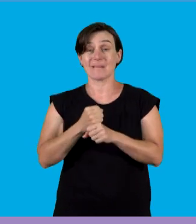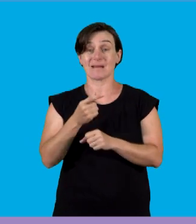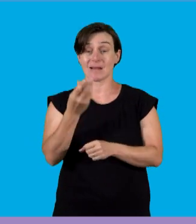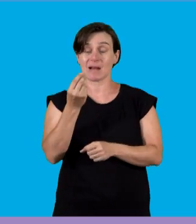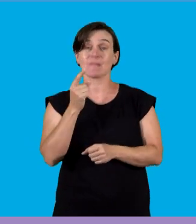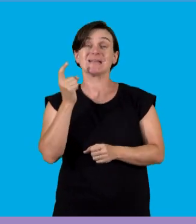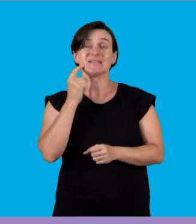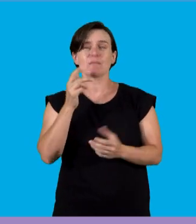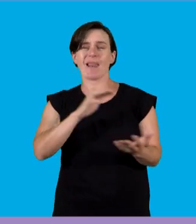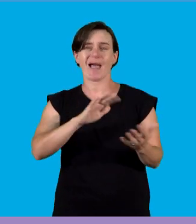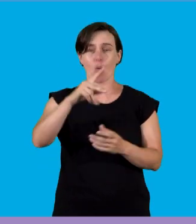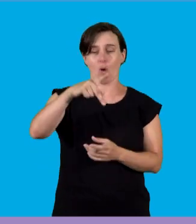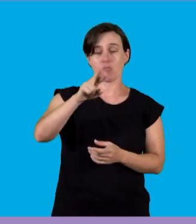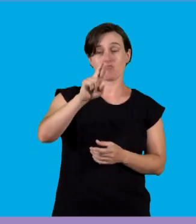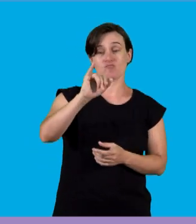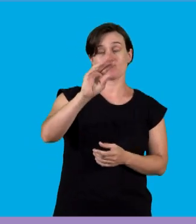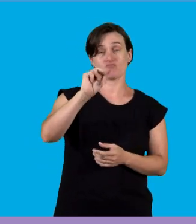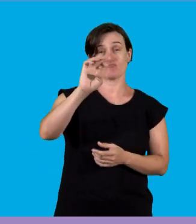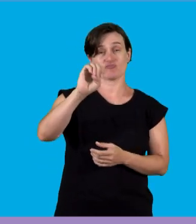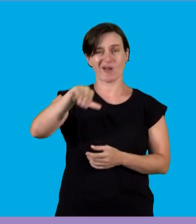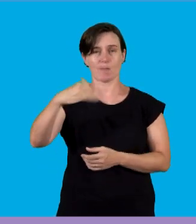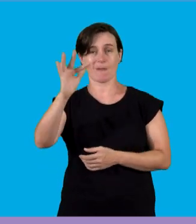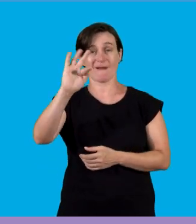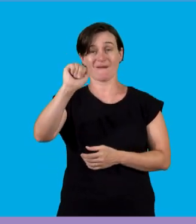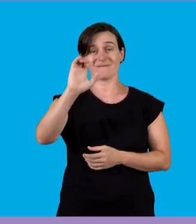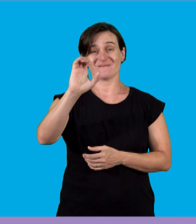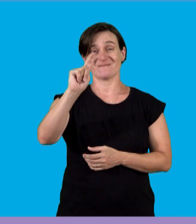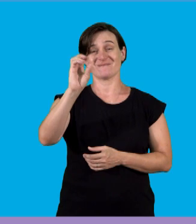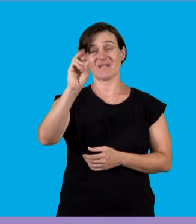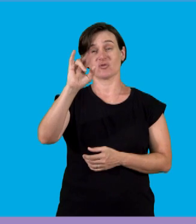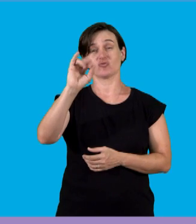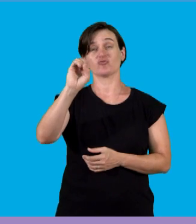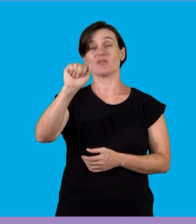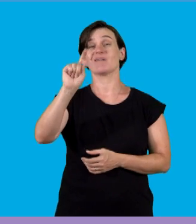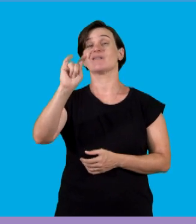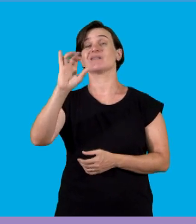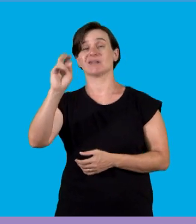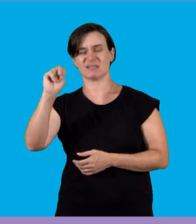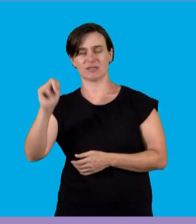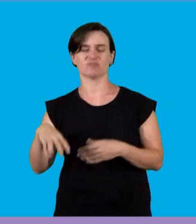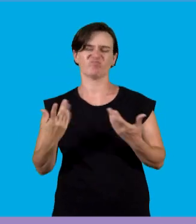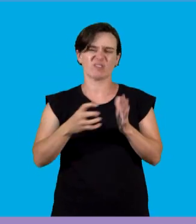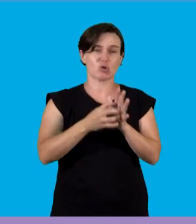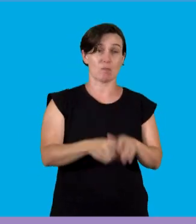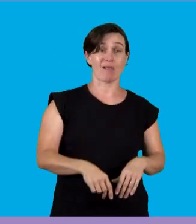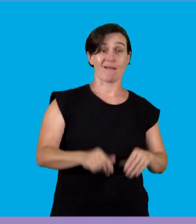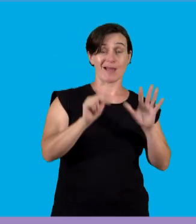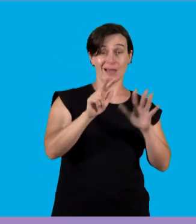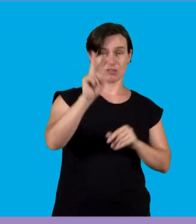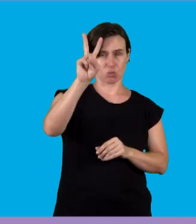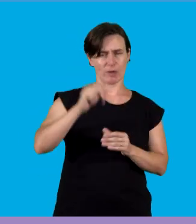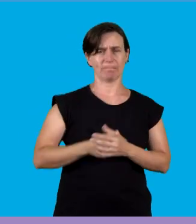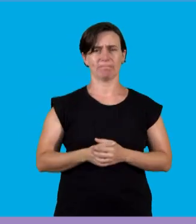by using a prime factorization. So let's look at this first one here. We have 8 squared. Now we know that 8